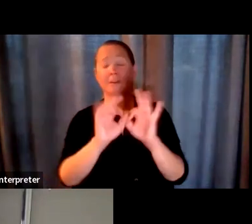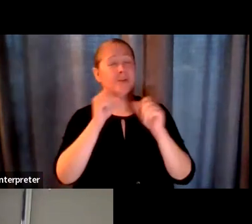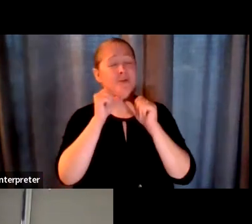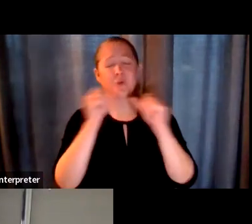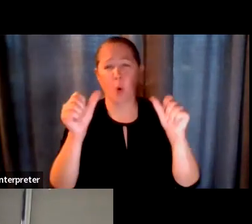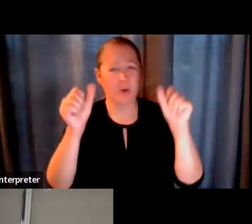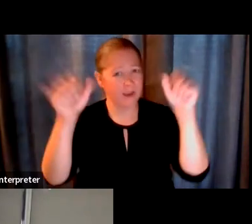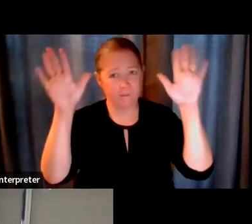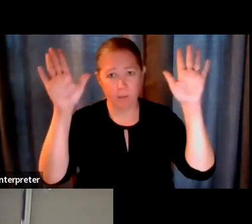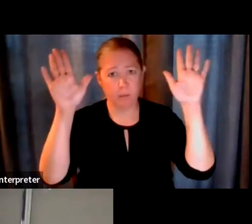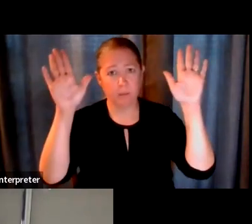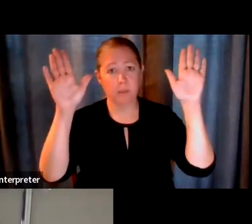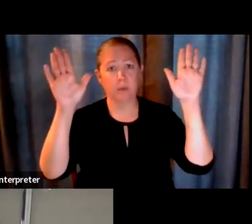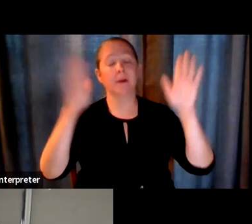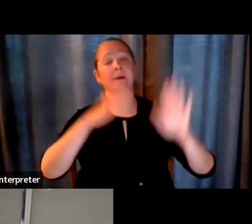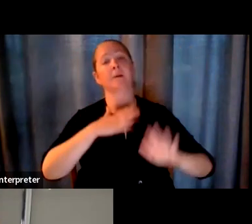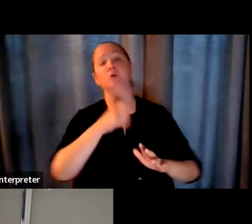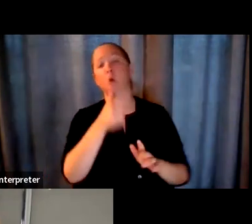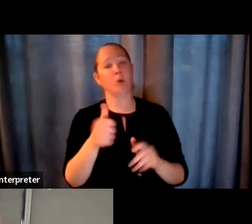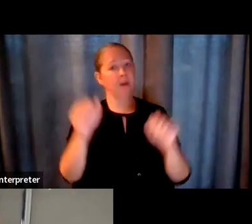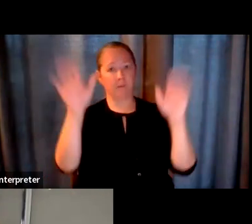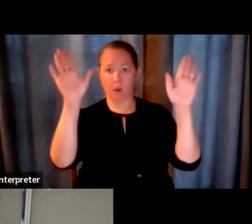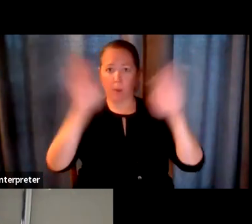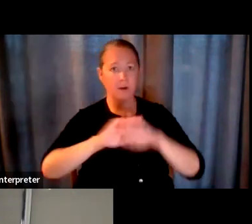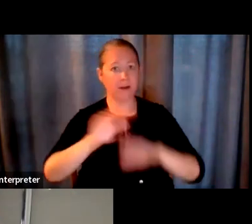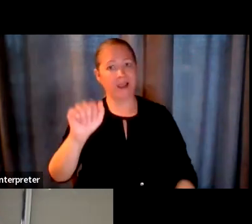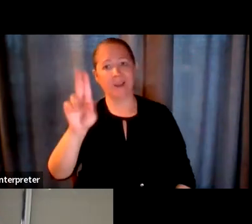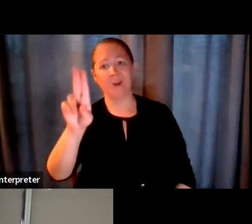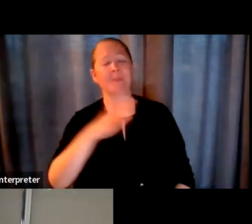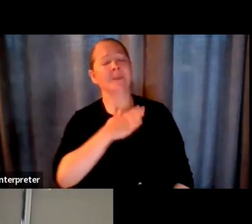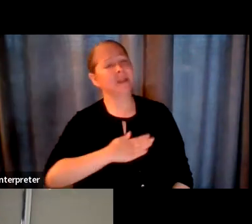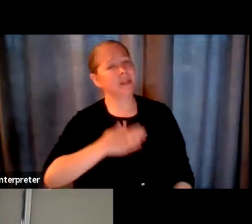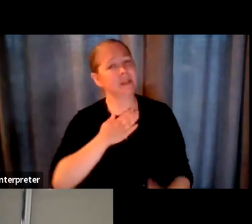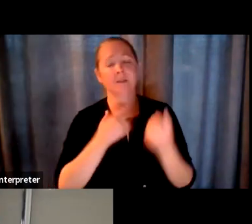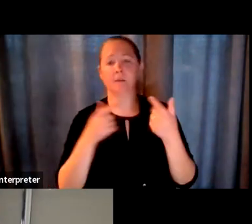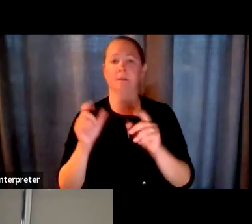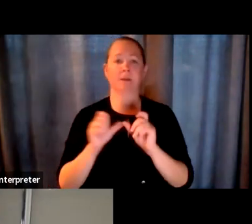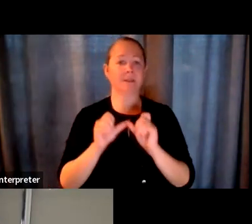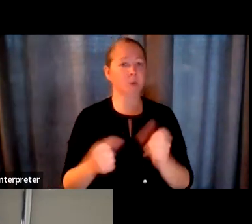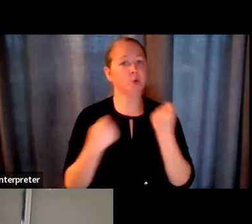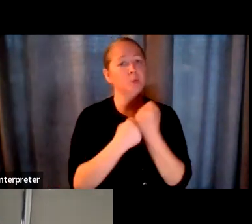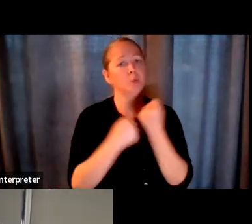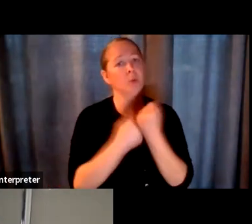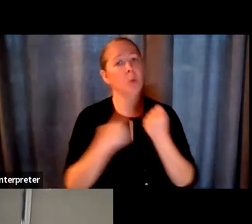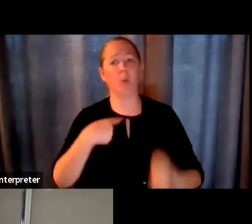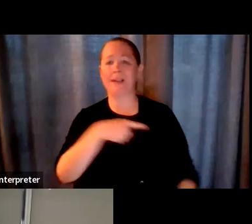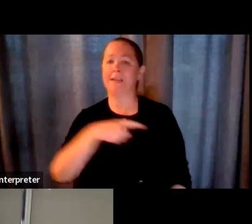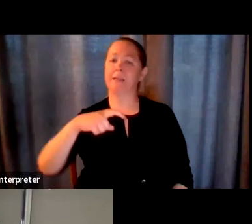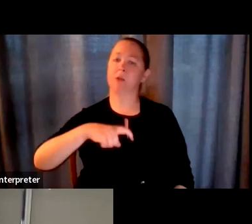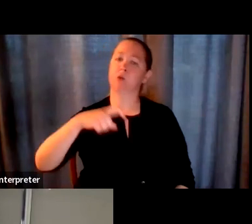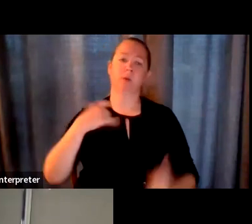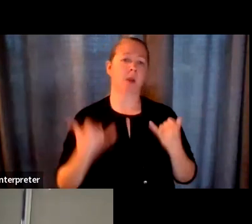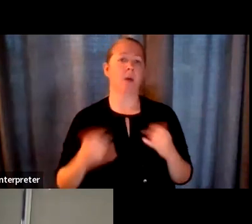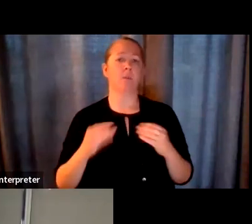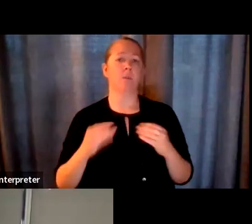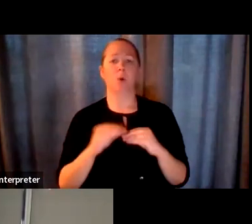on AU. Please keep supporting us. In fact, tell your friends and family, we need you now more than ever. Genuinely, we have so many great plans,